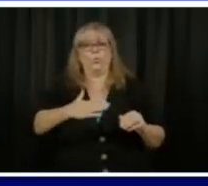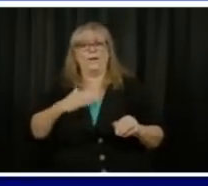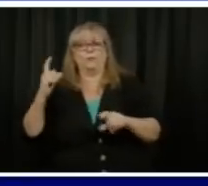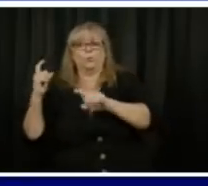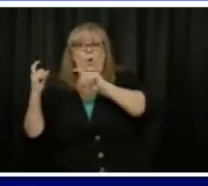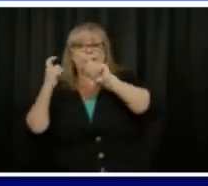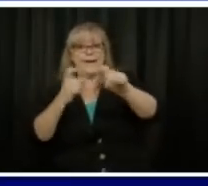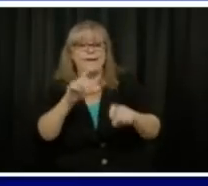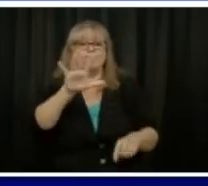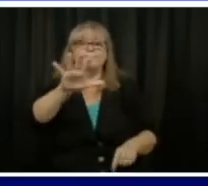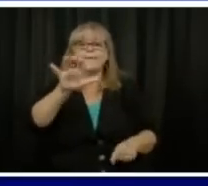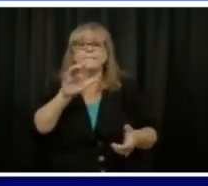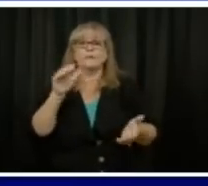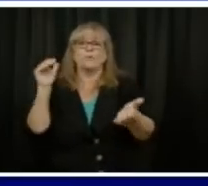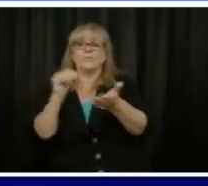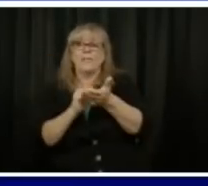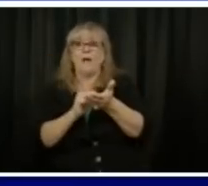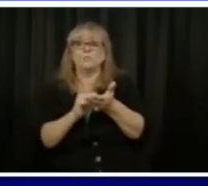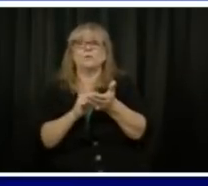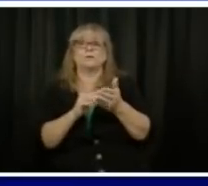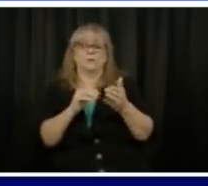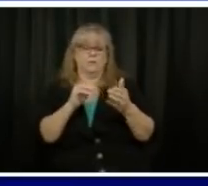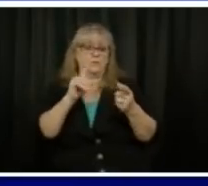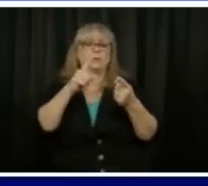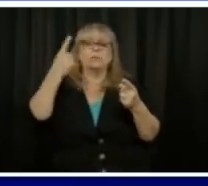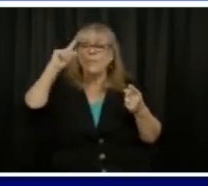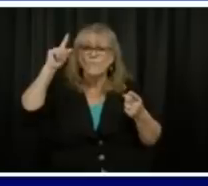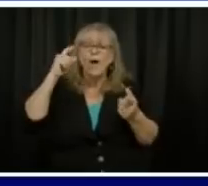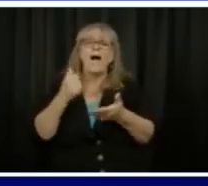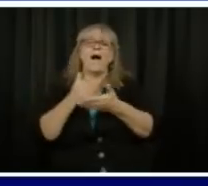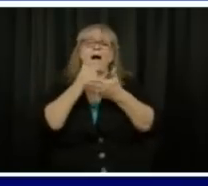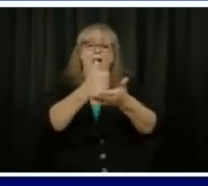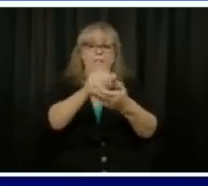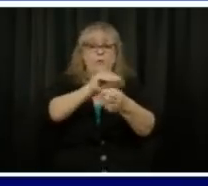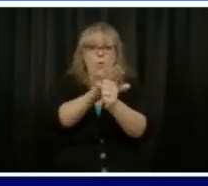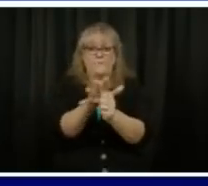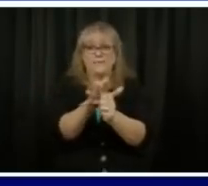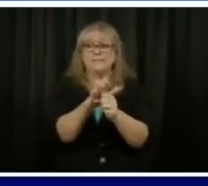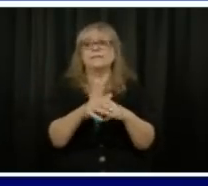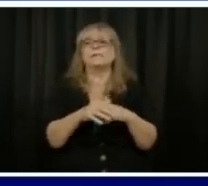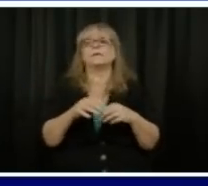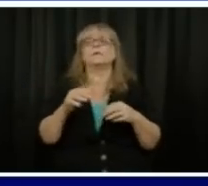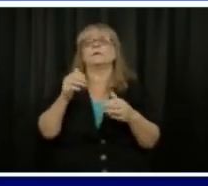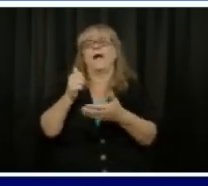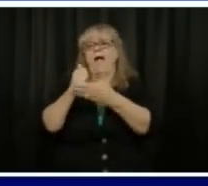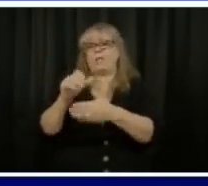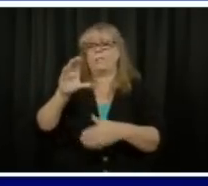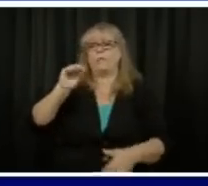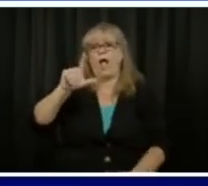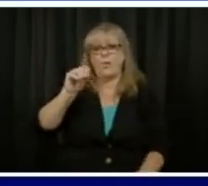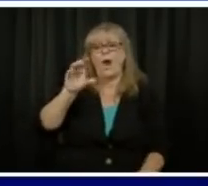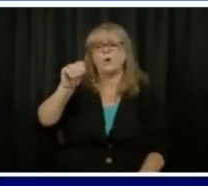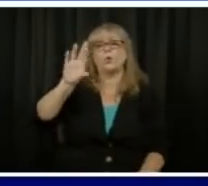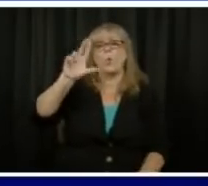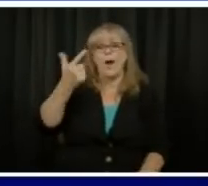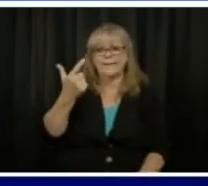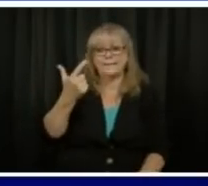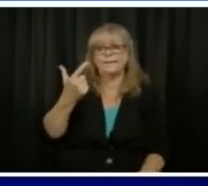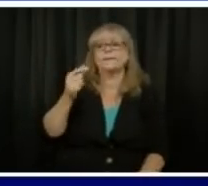$500,000 to the COVID Relief Fund, helpcoloradonow.org. I've been out and around the state visiting some of the grantees